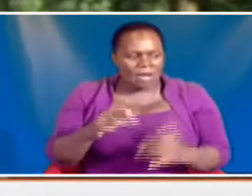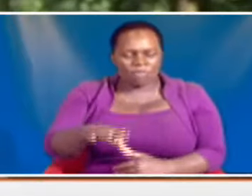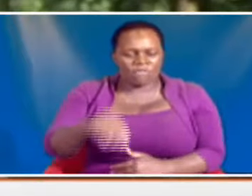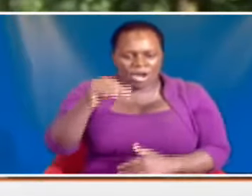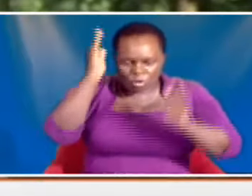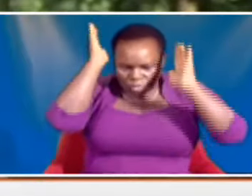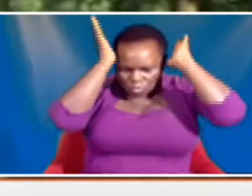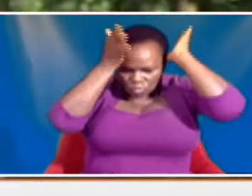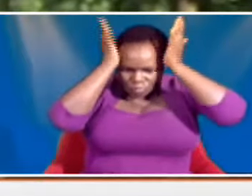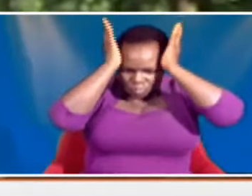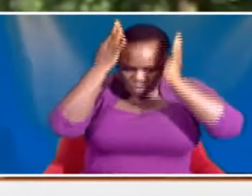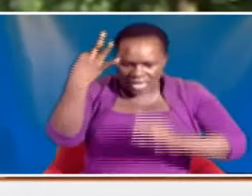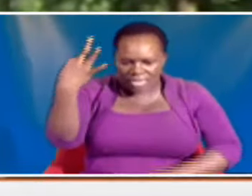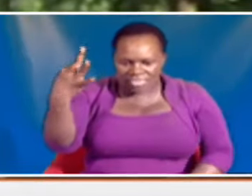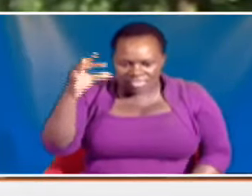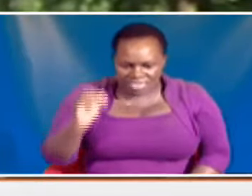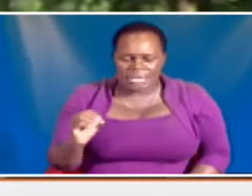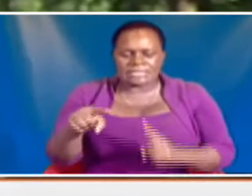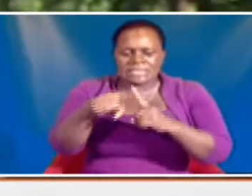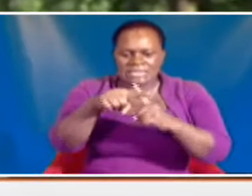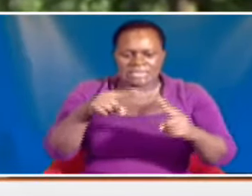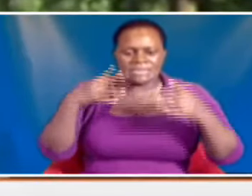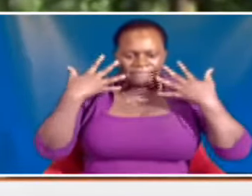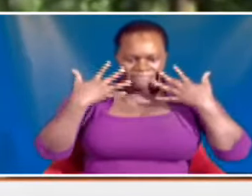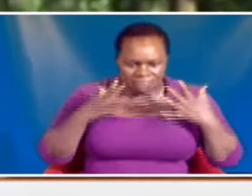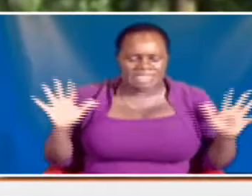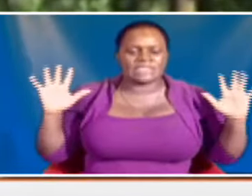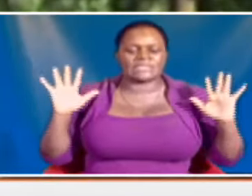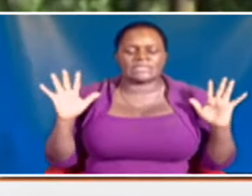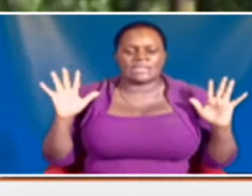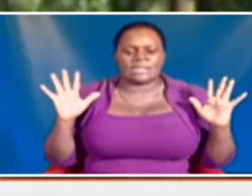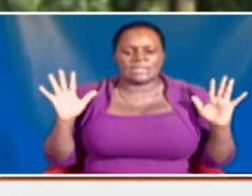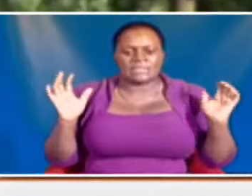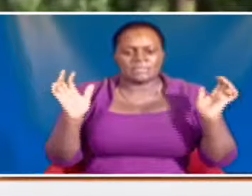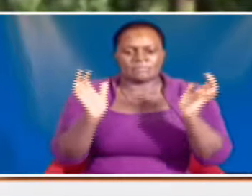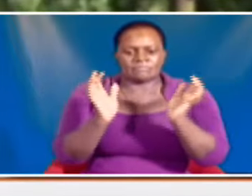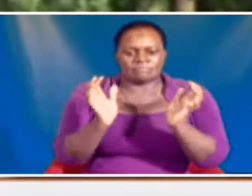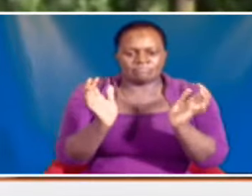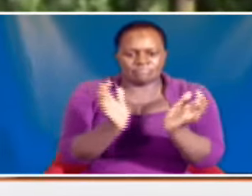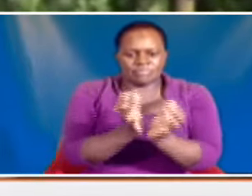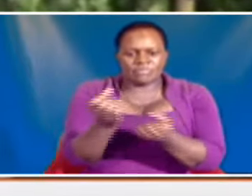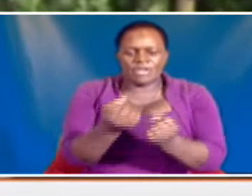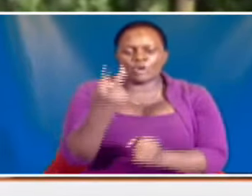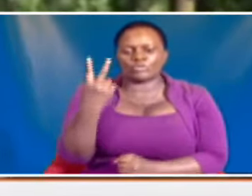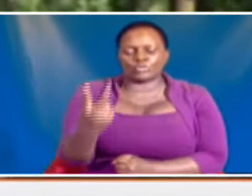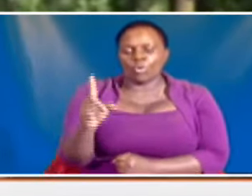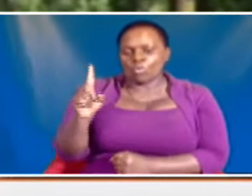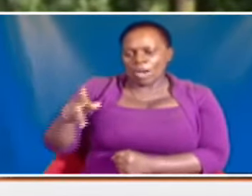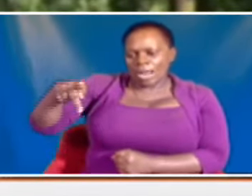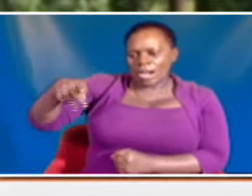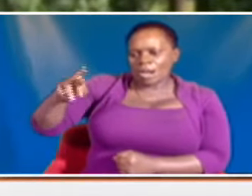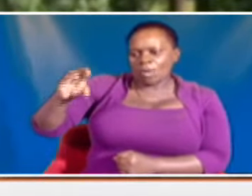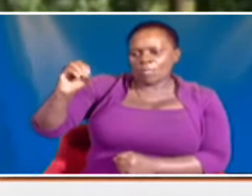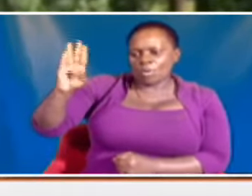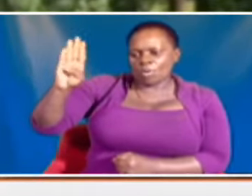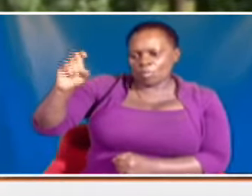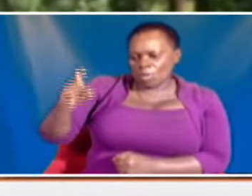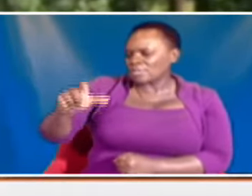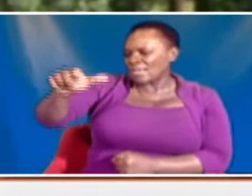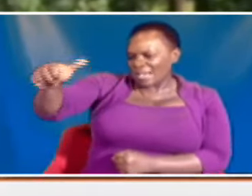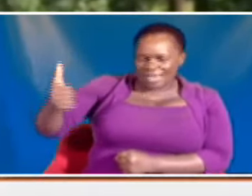punda 30 tayari wamechinjwa, na tumekamata magari mbili, moja ni Probox na